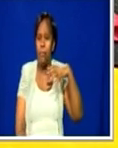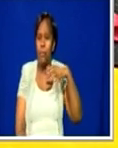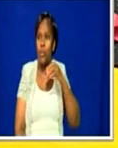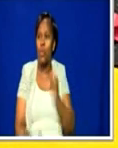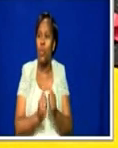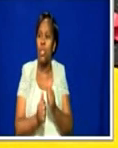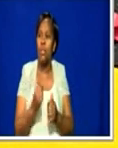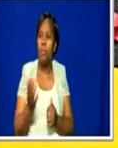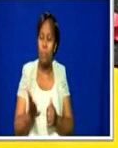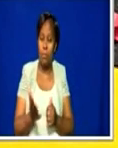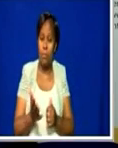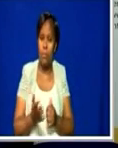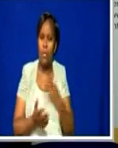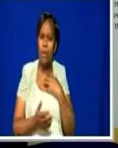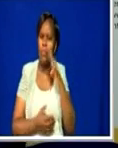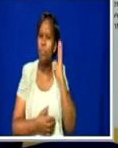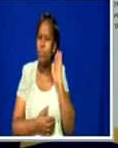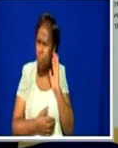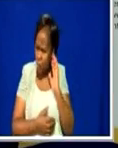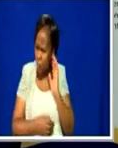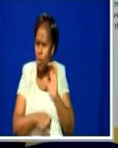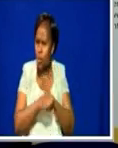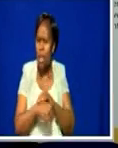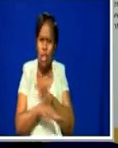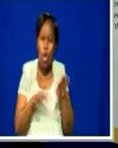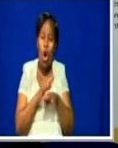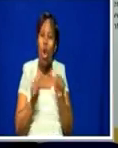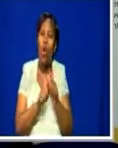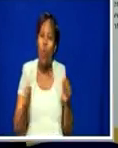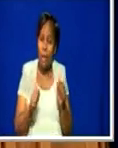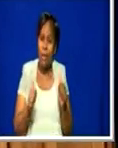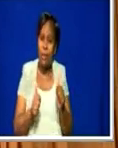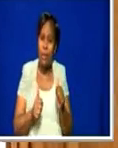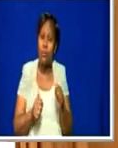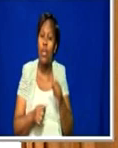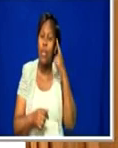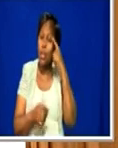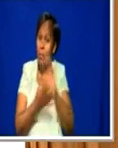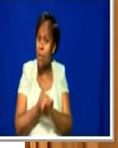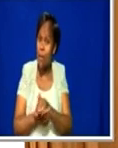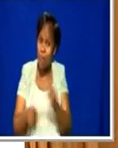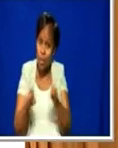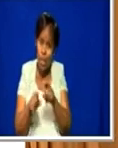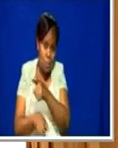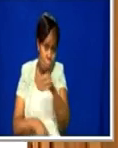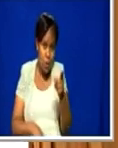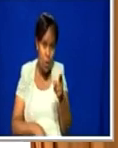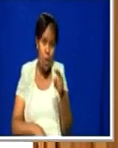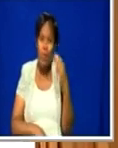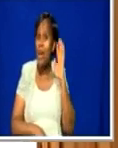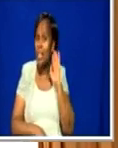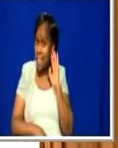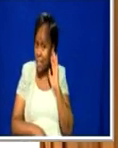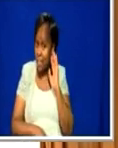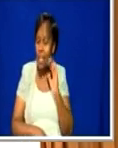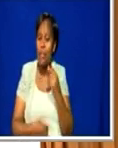can hear obviously- right now I'm quiet because I want to listen. I Yes. want to get it. And I want to believe the viewers, you're watching and you're enjoying every bit of this. Because